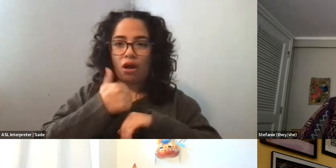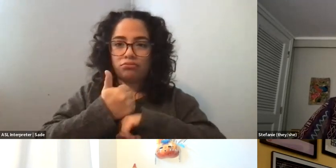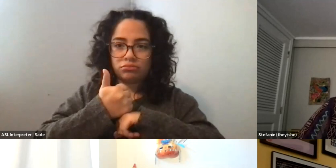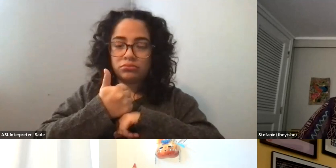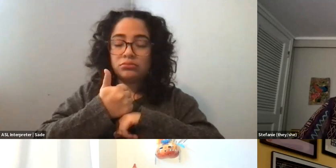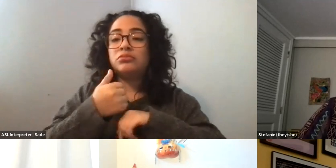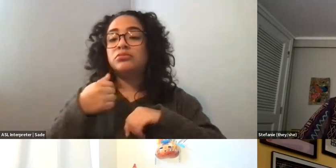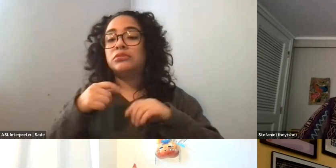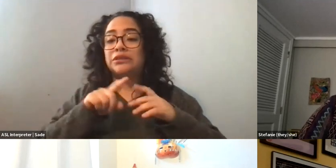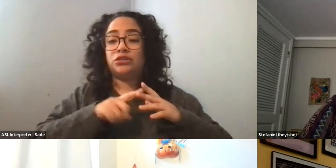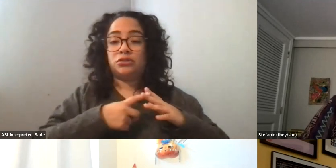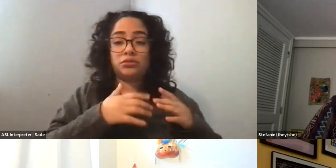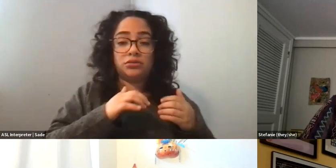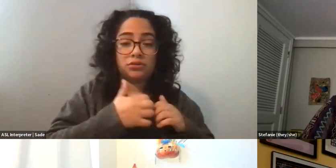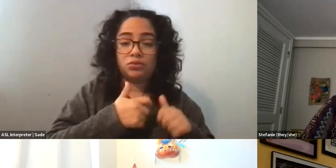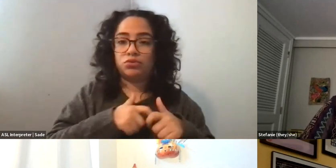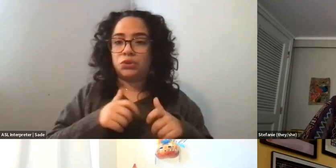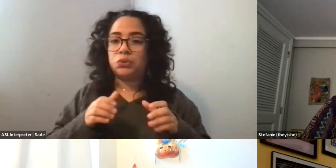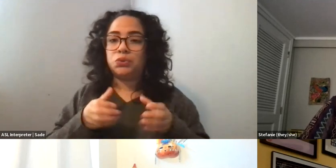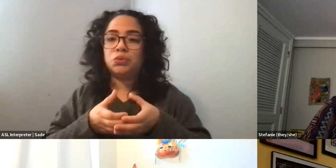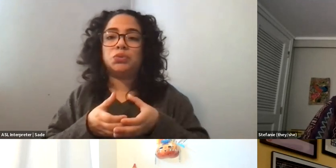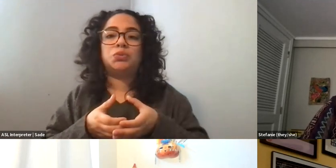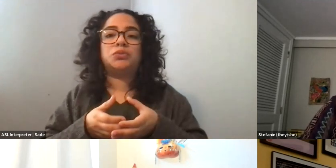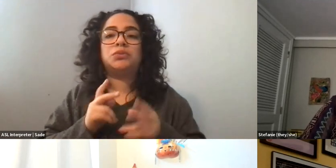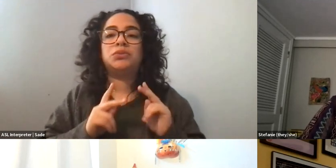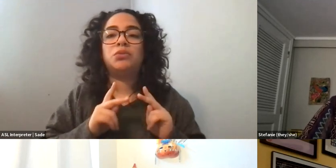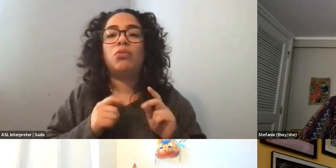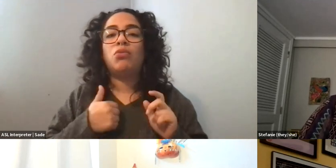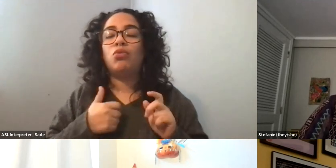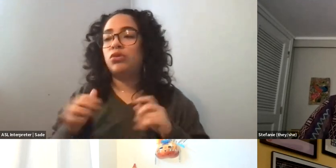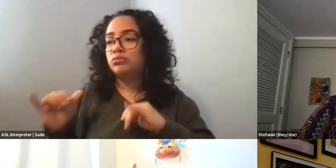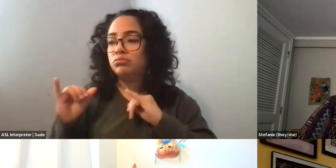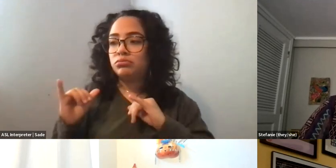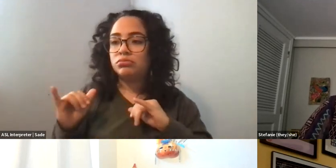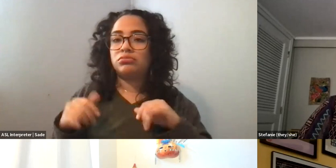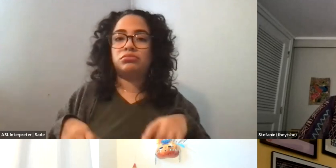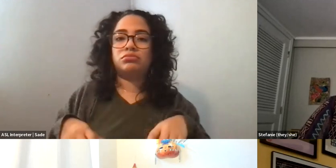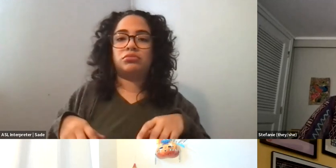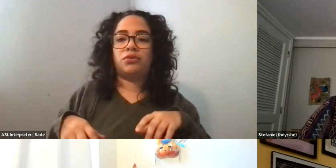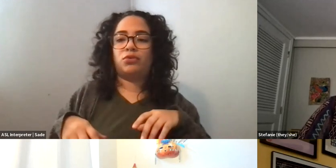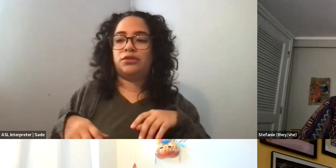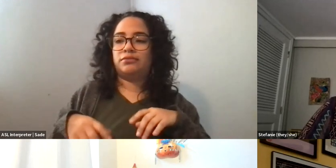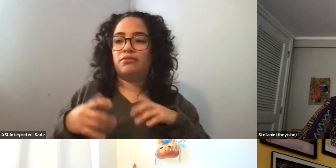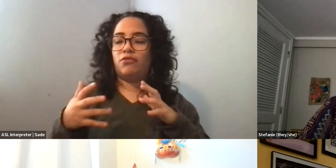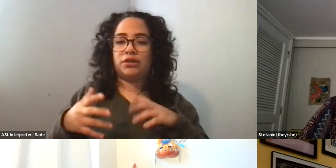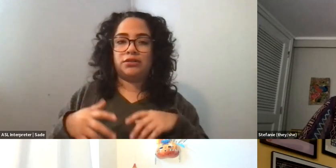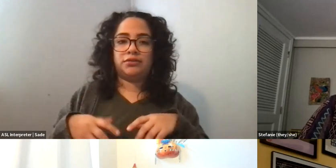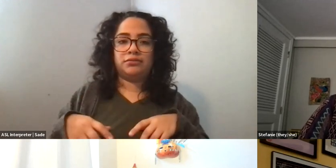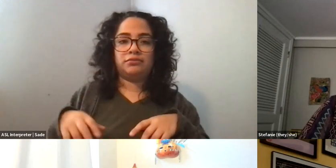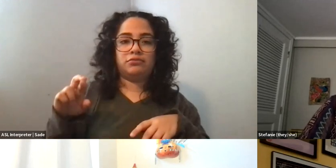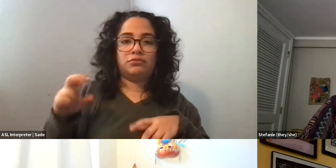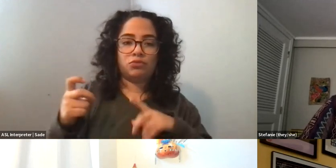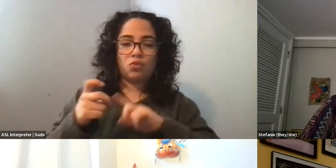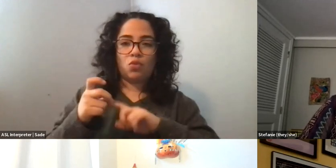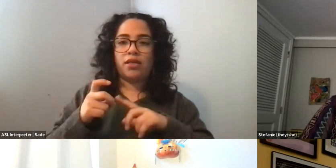started off as a small group of people who were, like me, diagnosed with what gets called